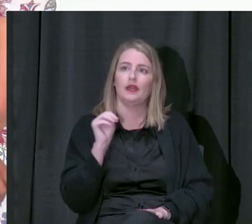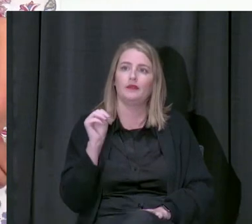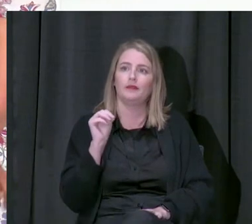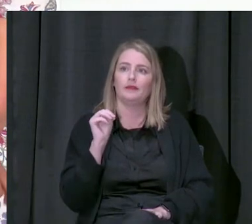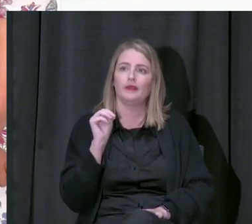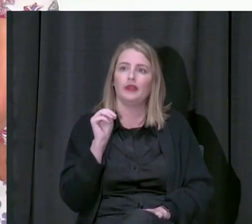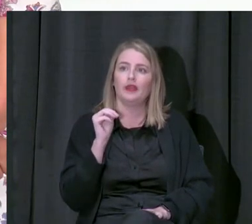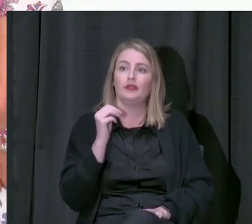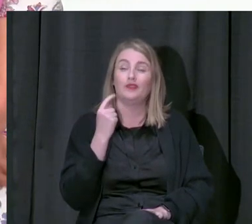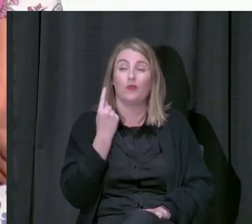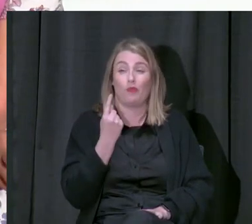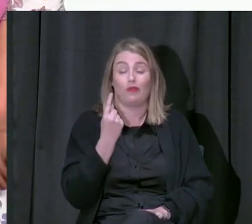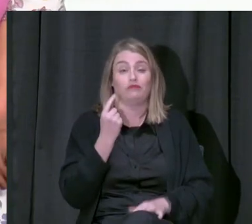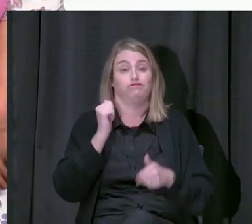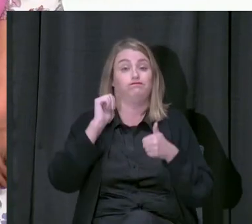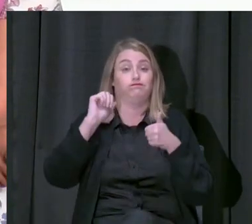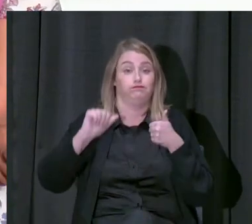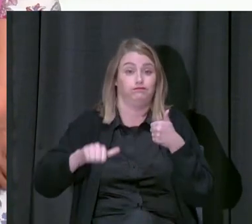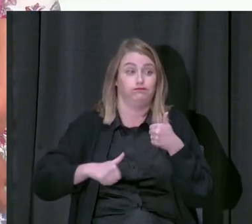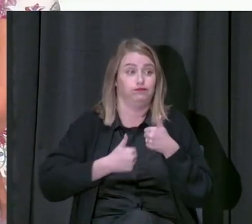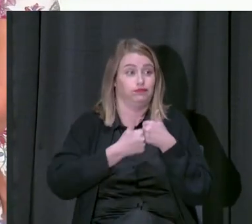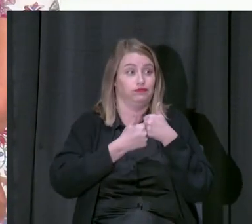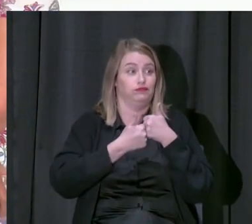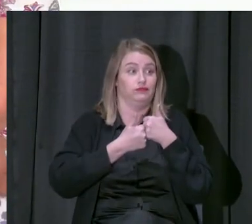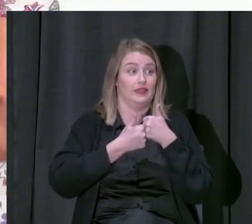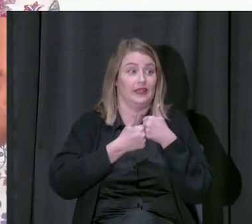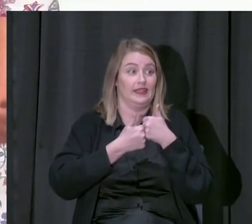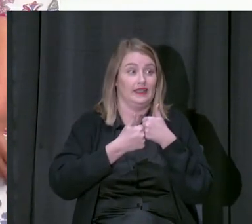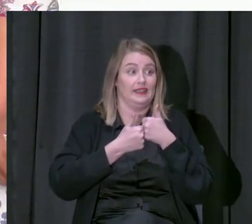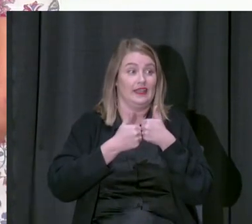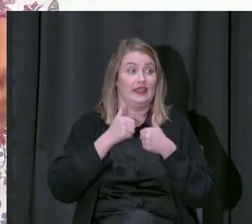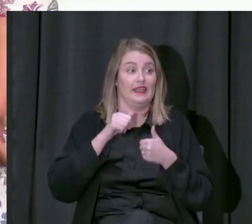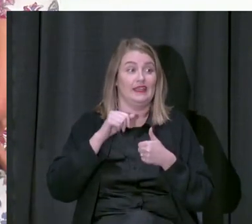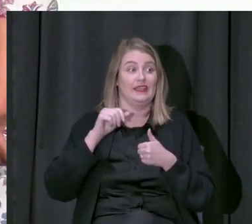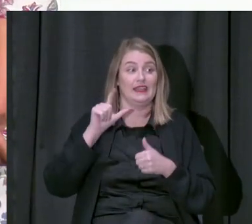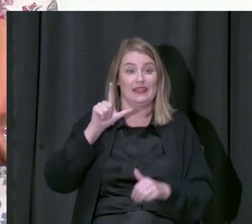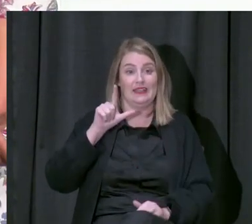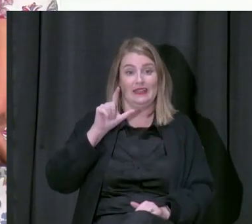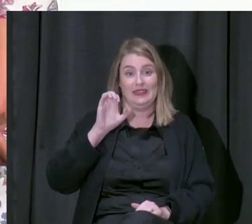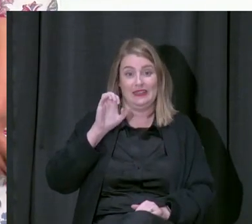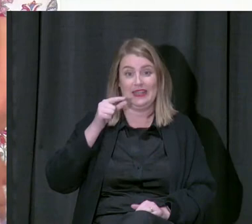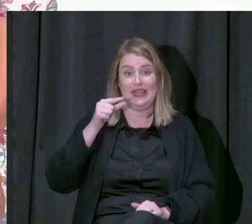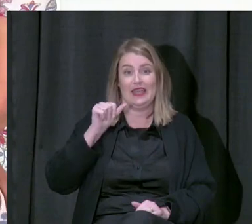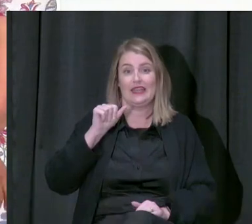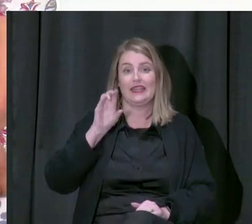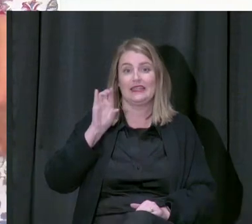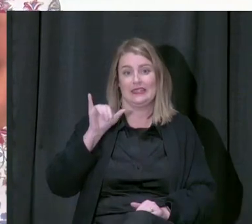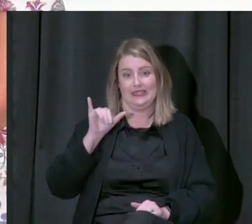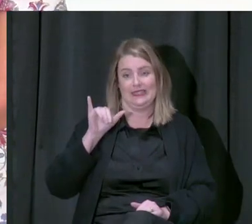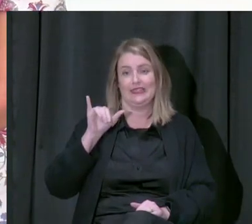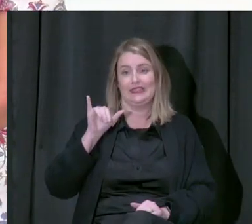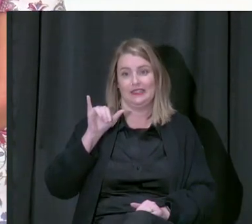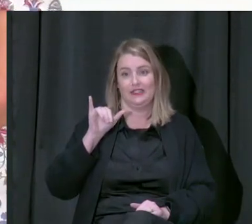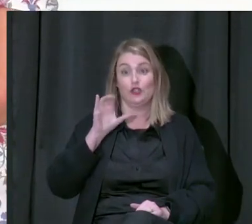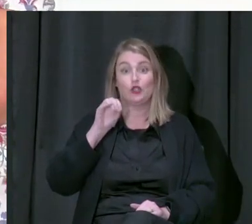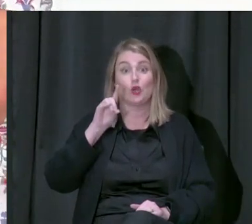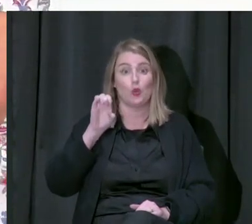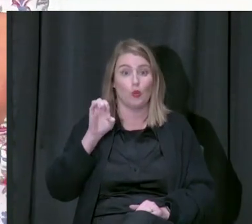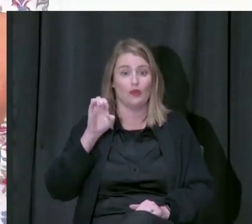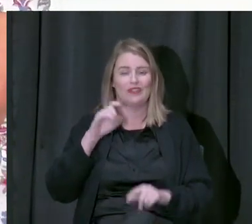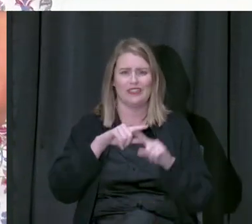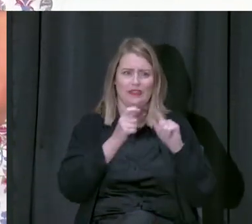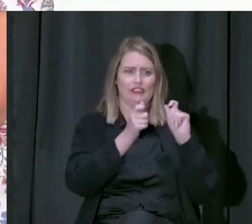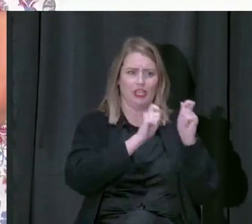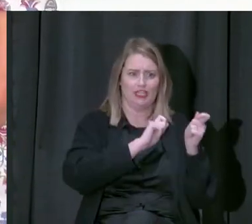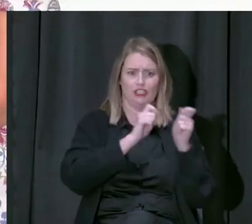one of the biggest challenges is the legacy side of things. So we have a lot of legacy code. There's a lot of changes that are